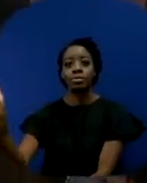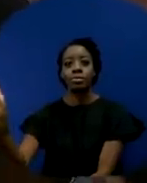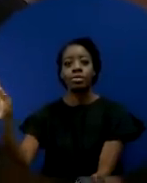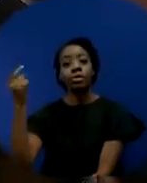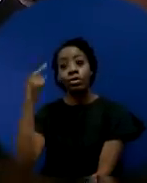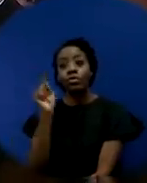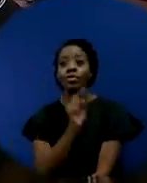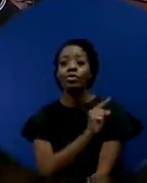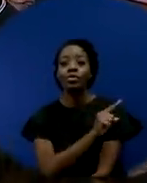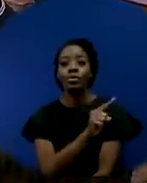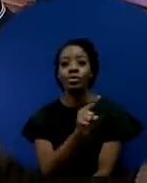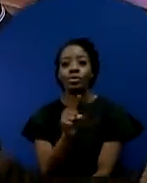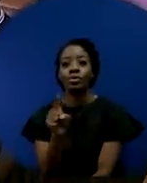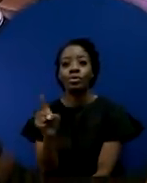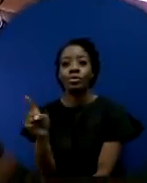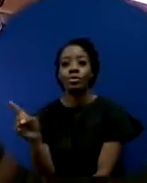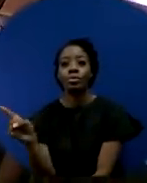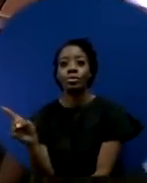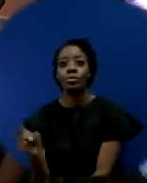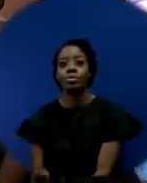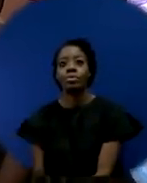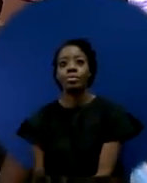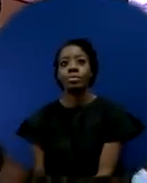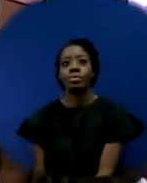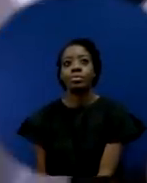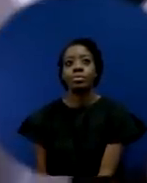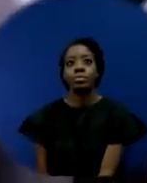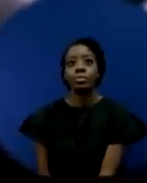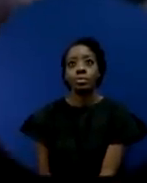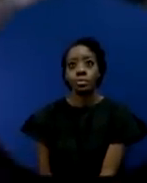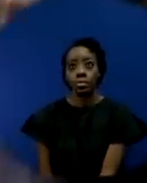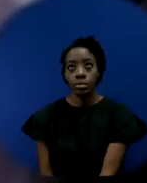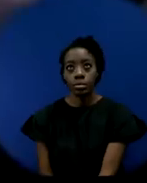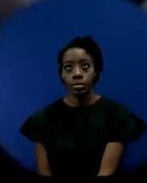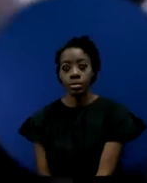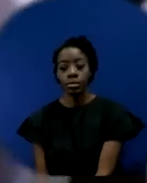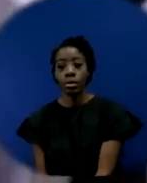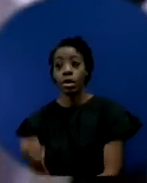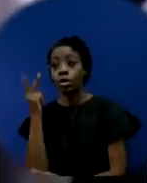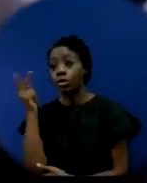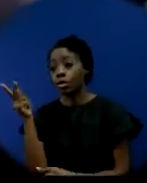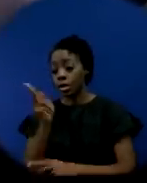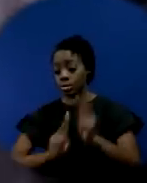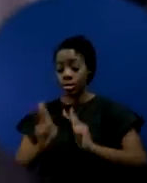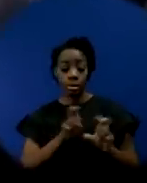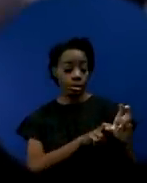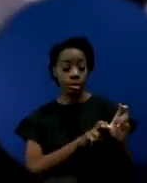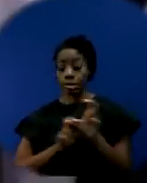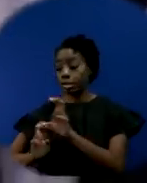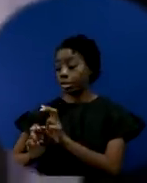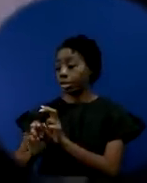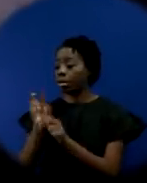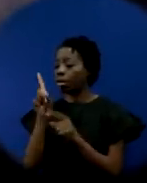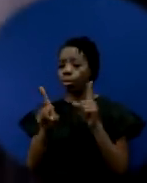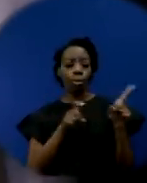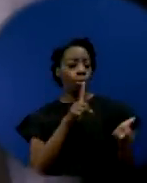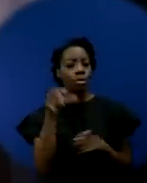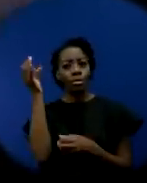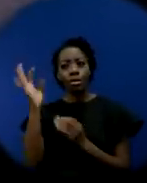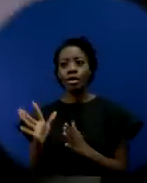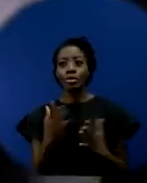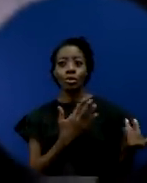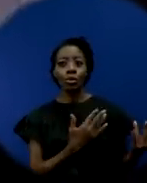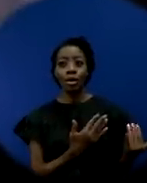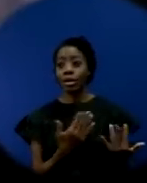For you. Now, Wheeler Avenue folk, you know how we do it. Look towards somebody on your row. Ask him, is the pastor waiting on you? Ask him, is the pastor waiting on